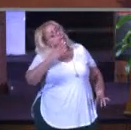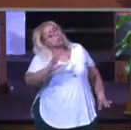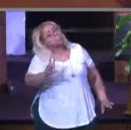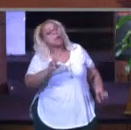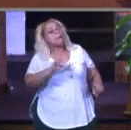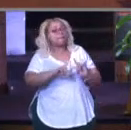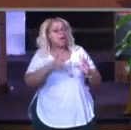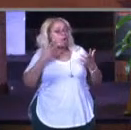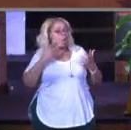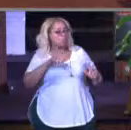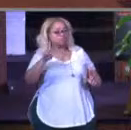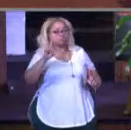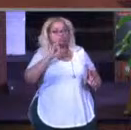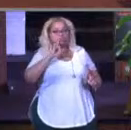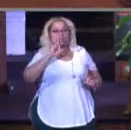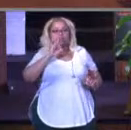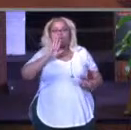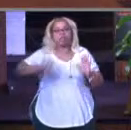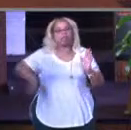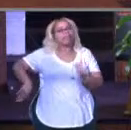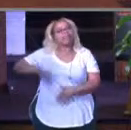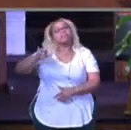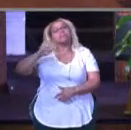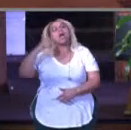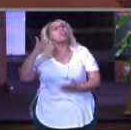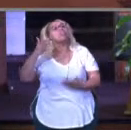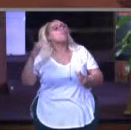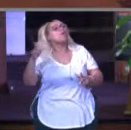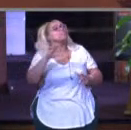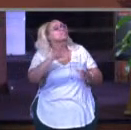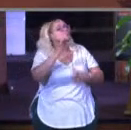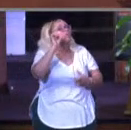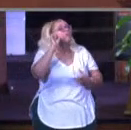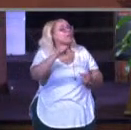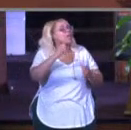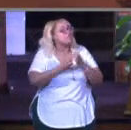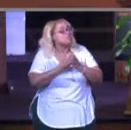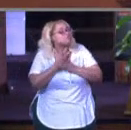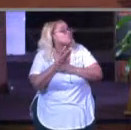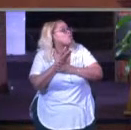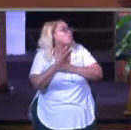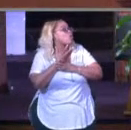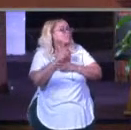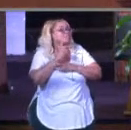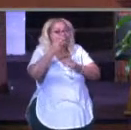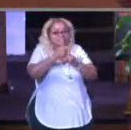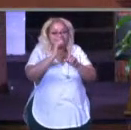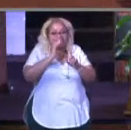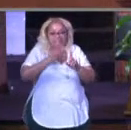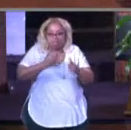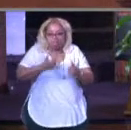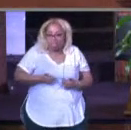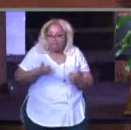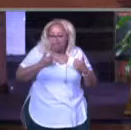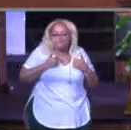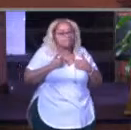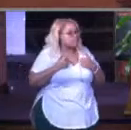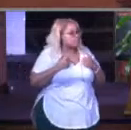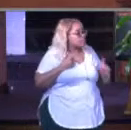good, but I don't want us to diminish all of the other ways the Spirit can manifest the Spirit's self in our